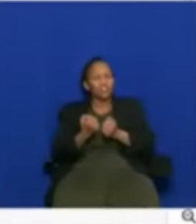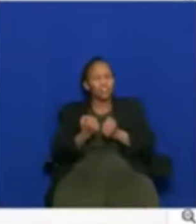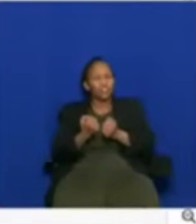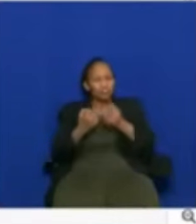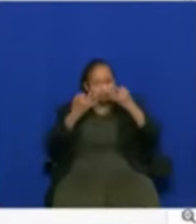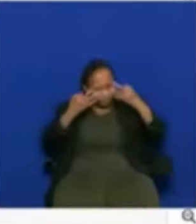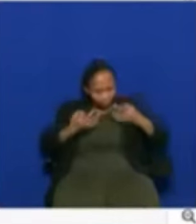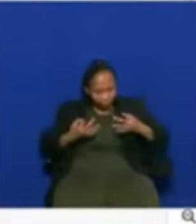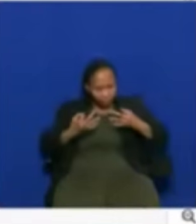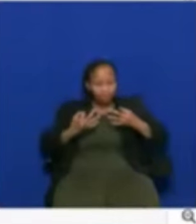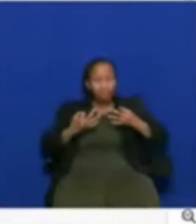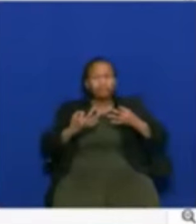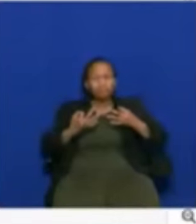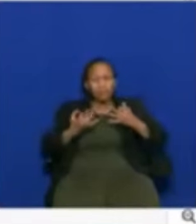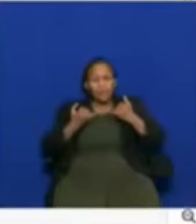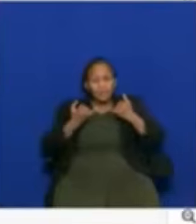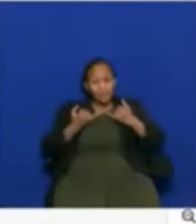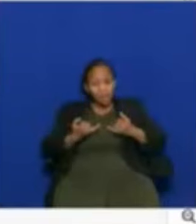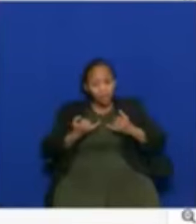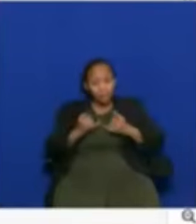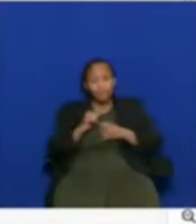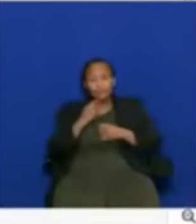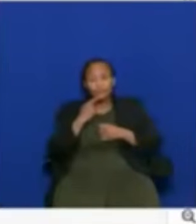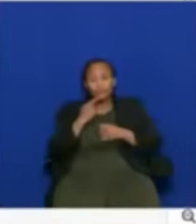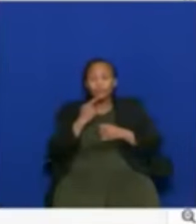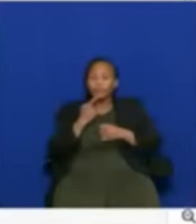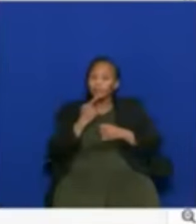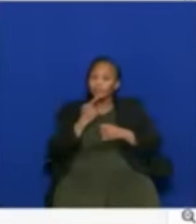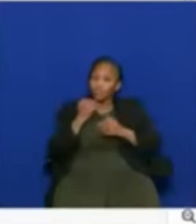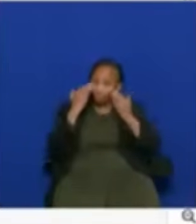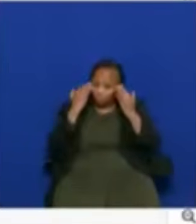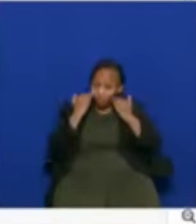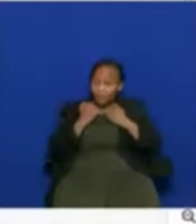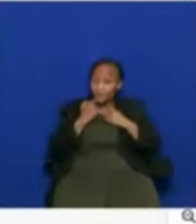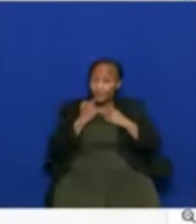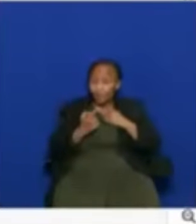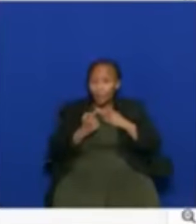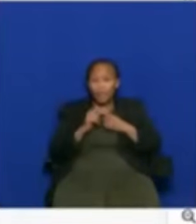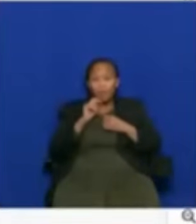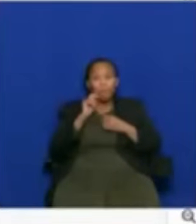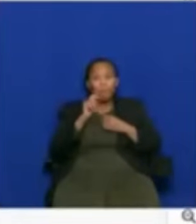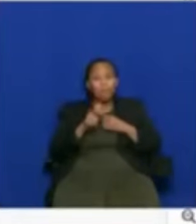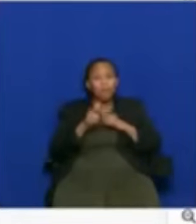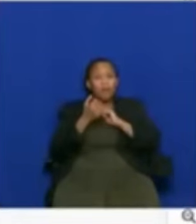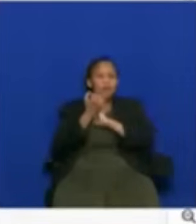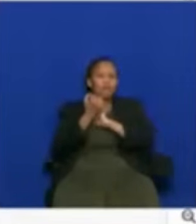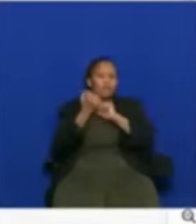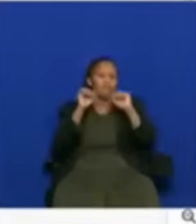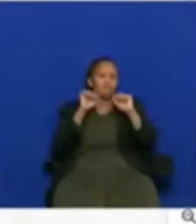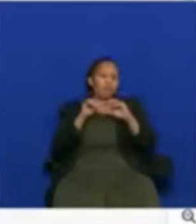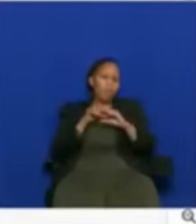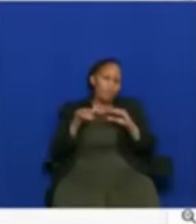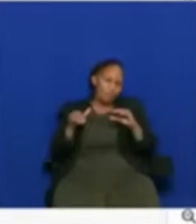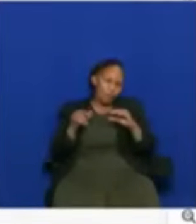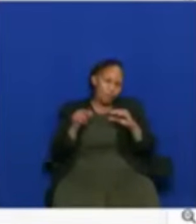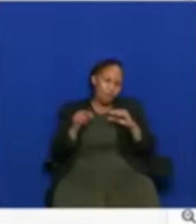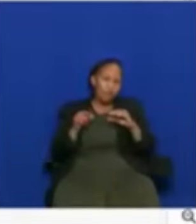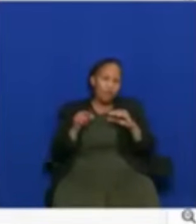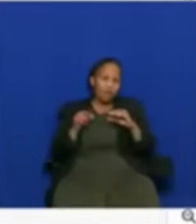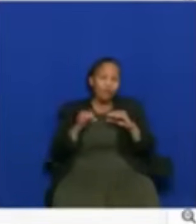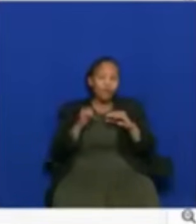that that bail condition, which is the only condition that the three were appealing against, that they should not enter